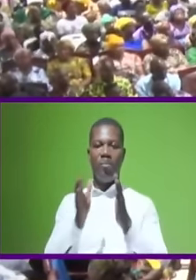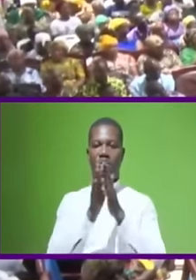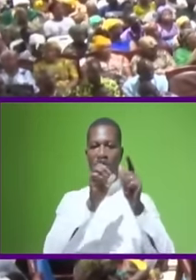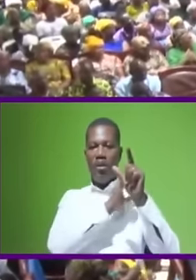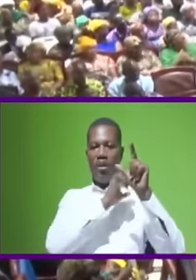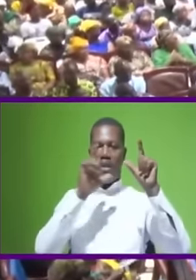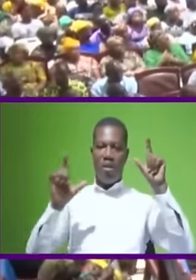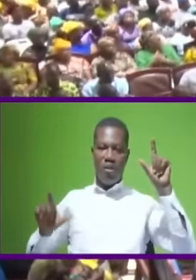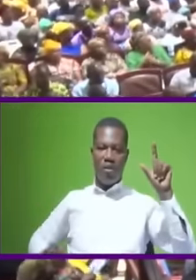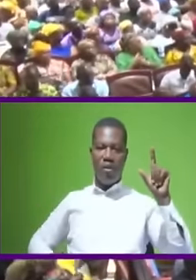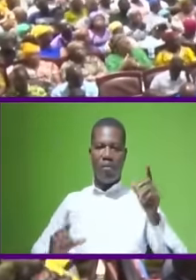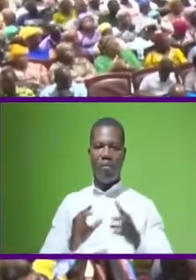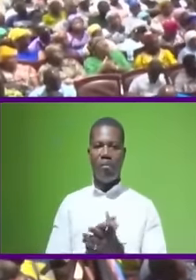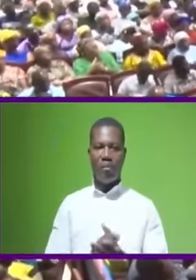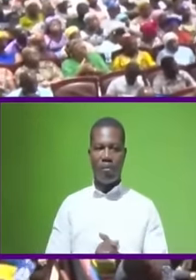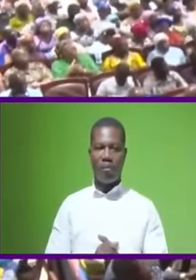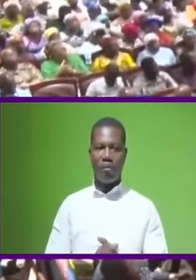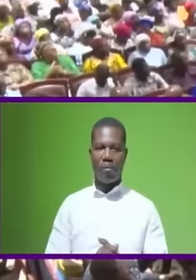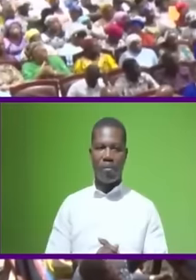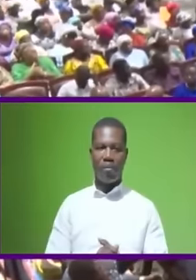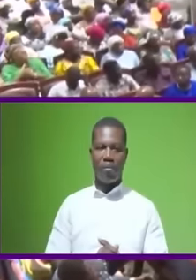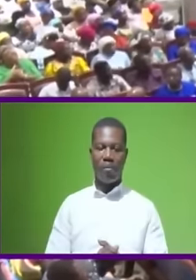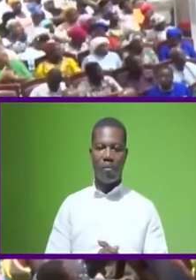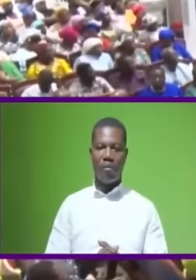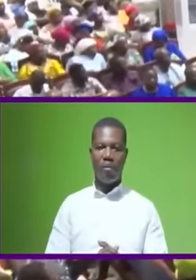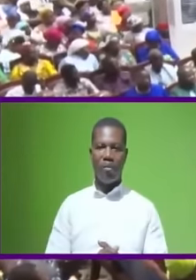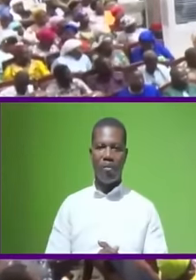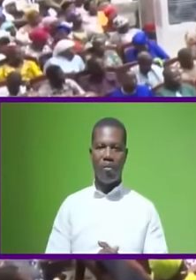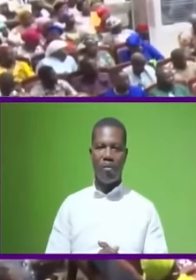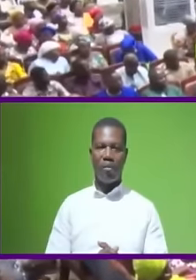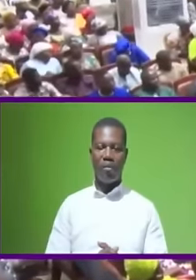Lord. Hallelujah. Ah,